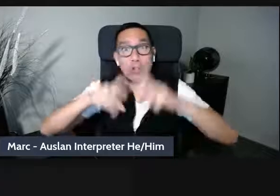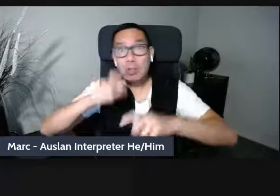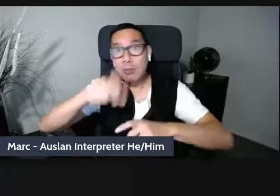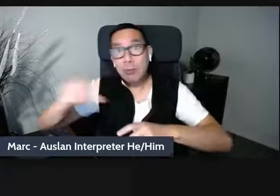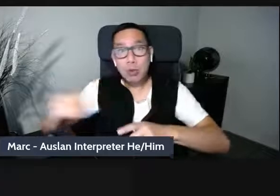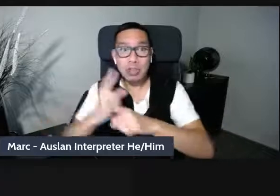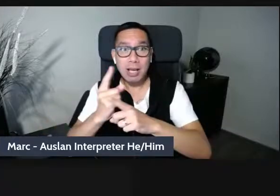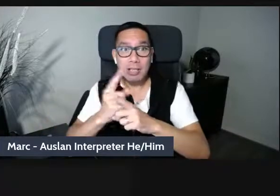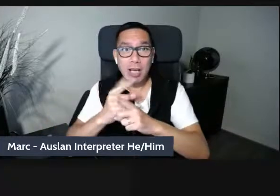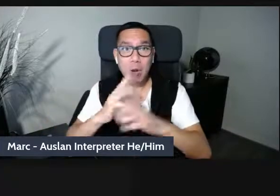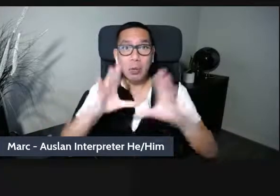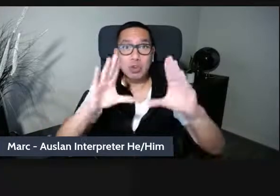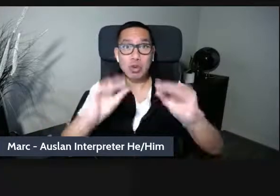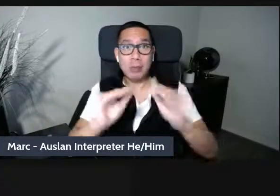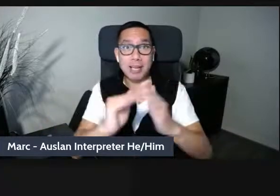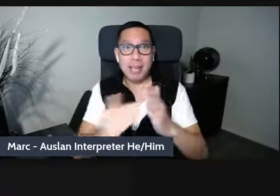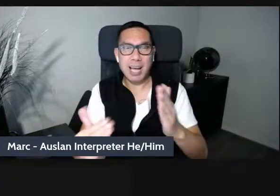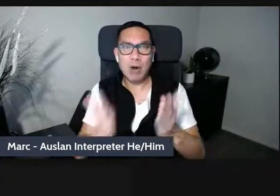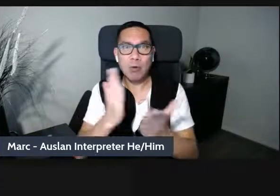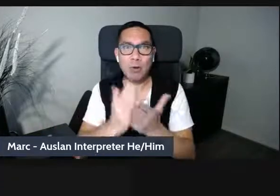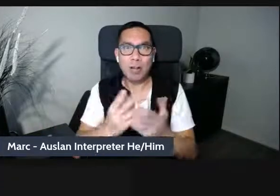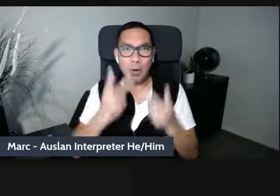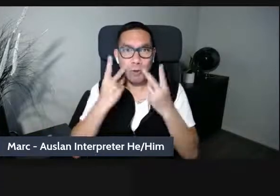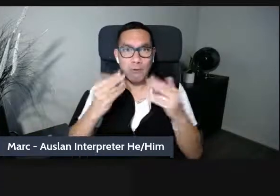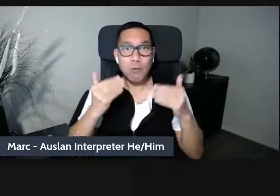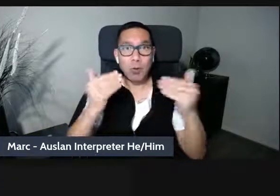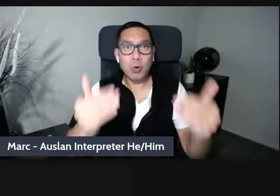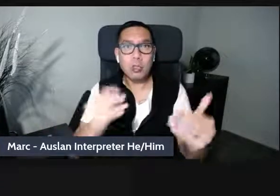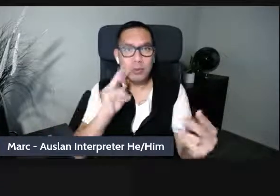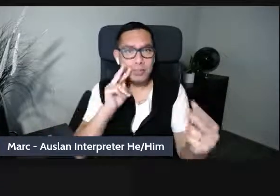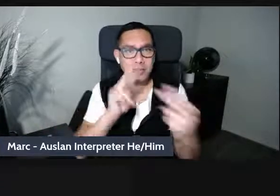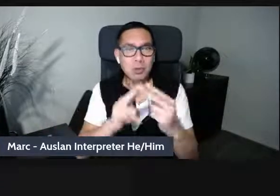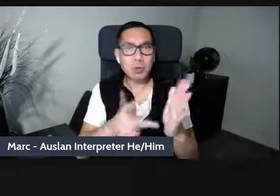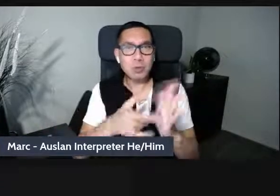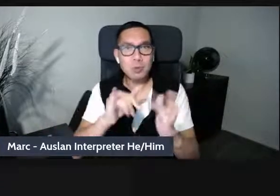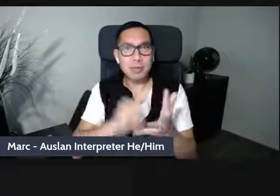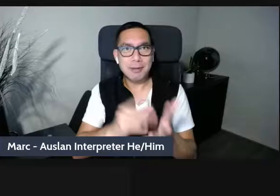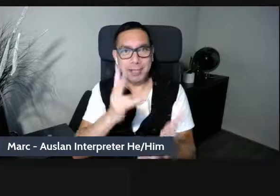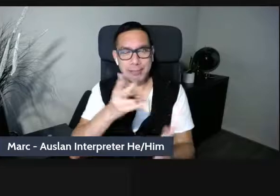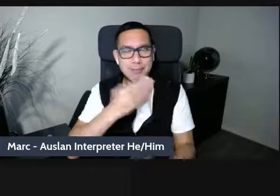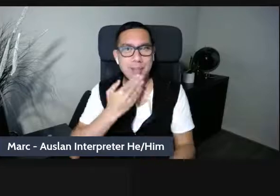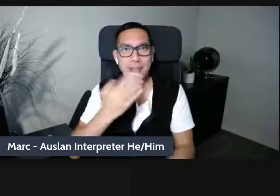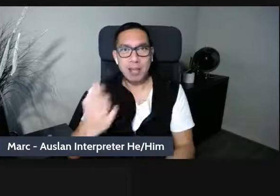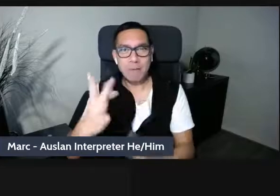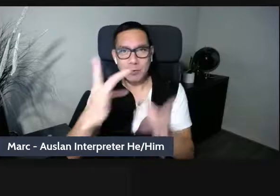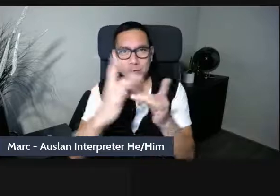now and really look forward to catching you again on Tuesday. Thanks for being here.